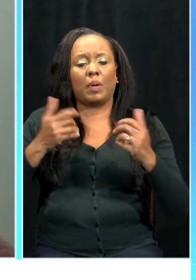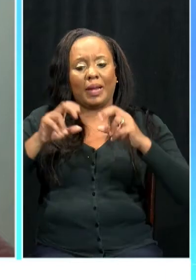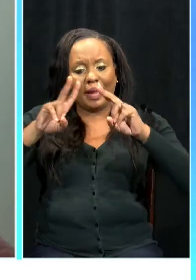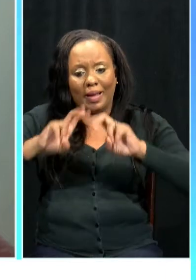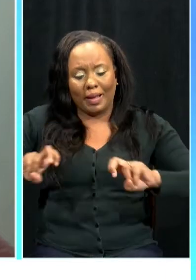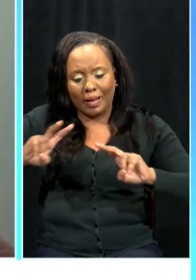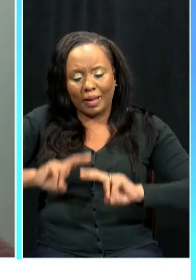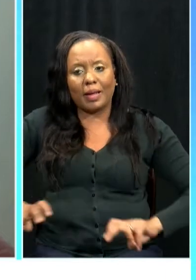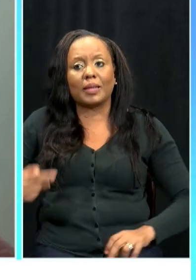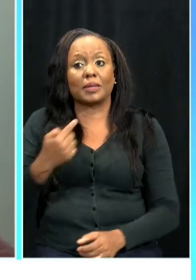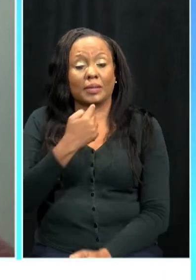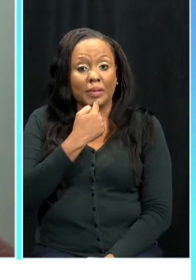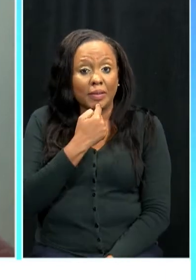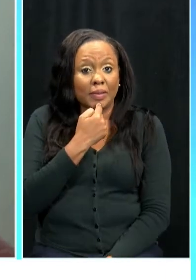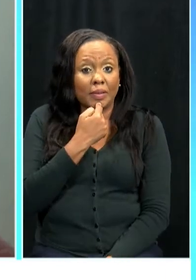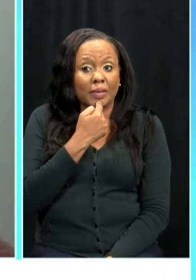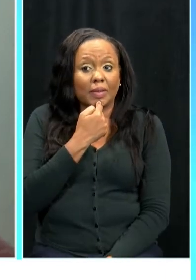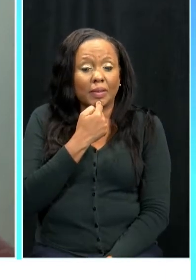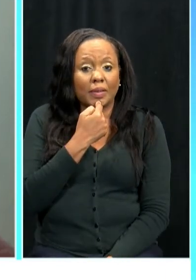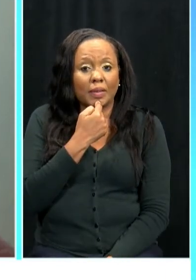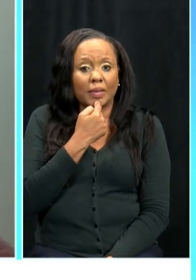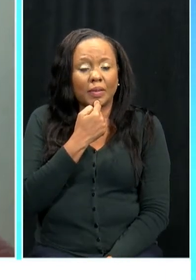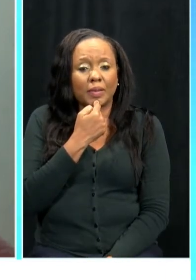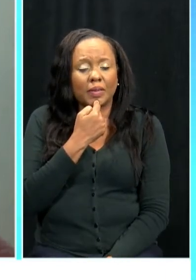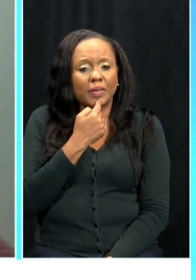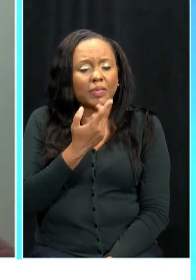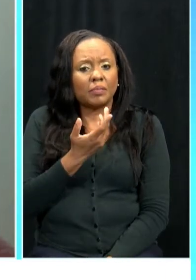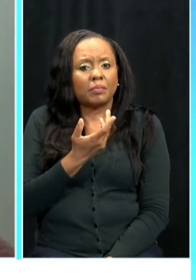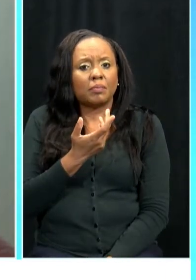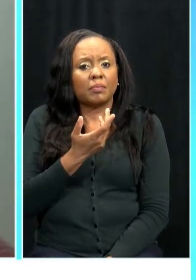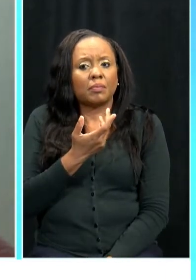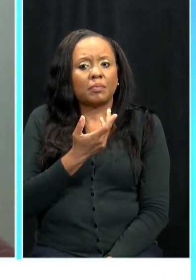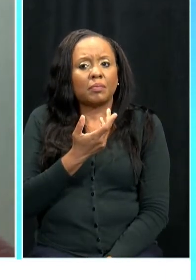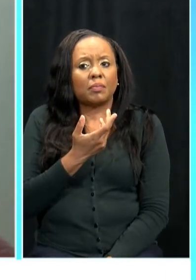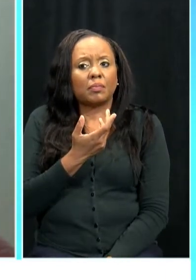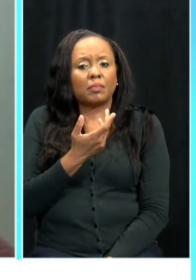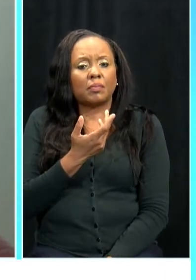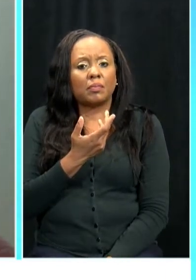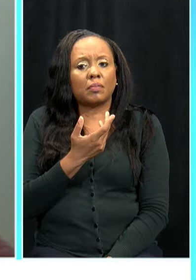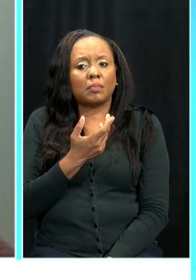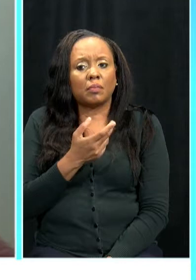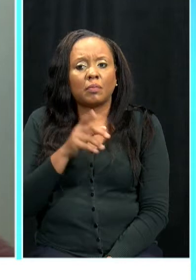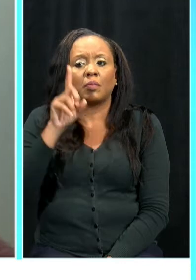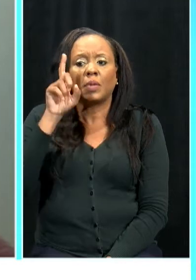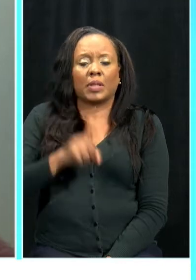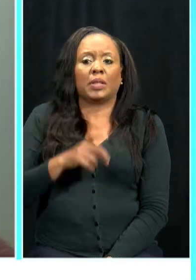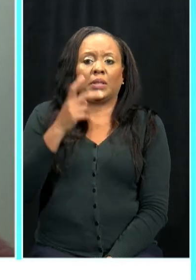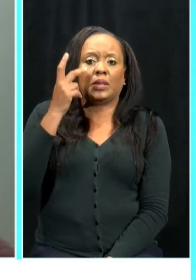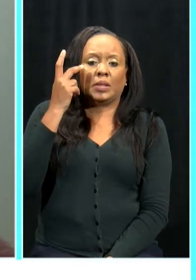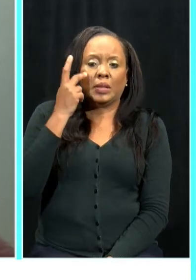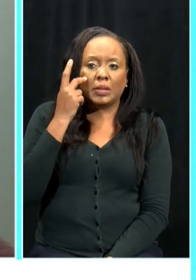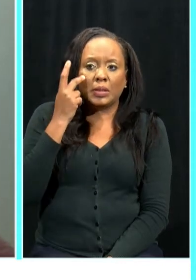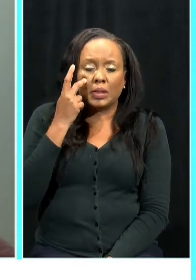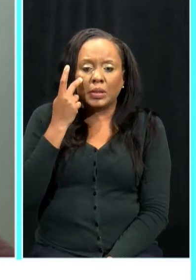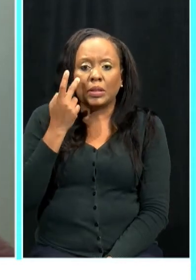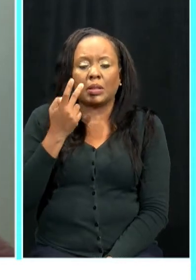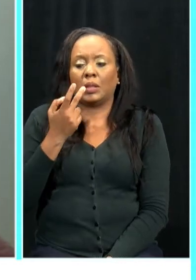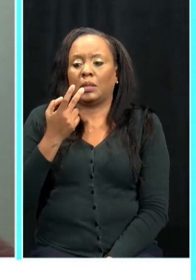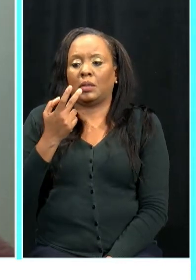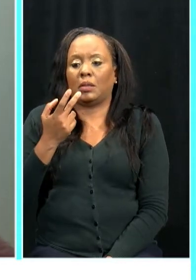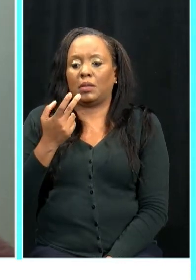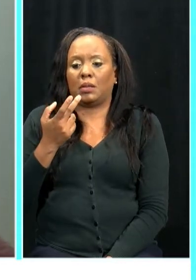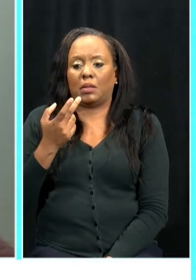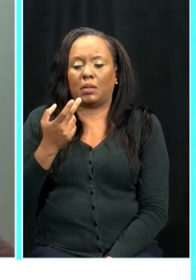seriously, we have to look at the position that the Prime Minister has taken. The Prime